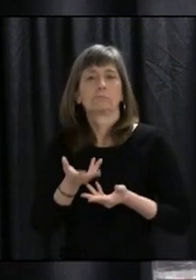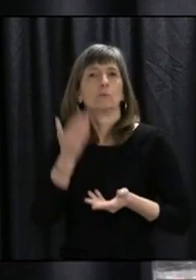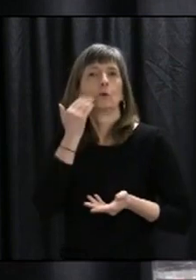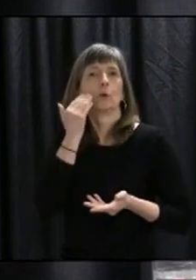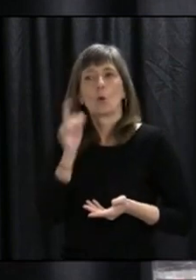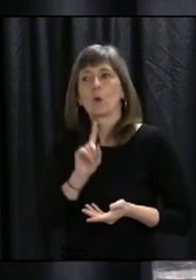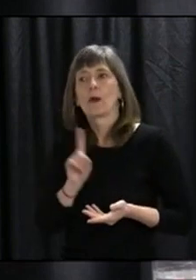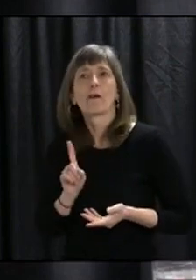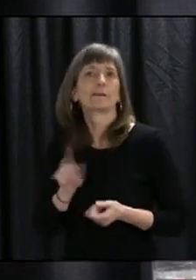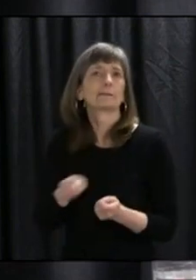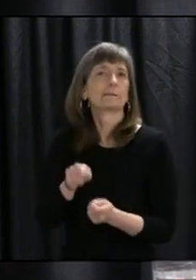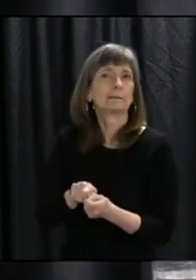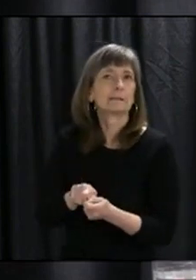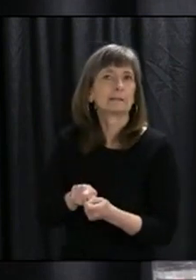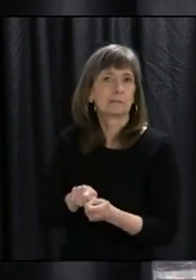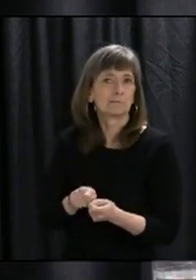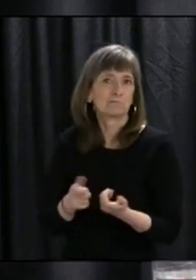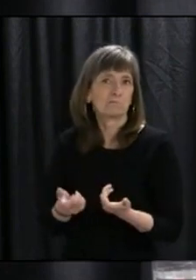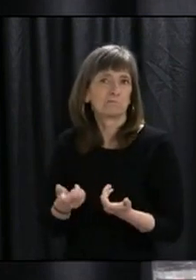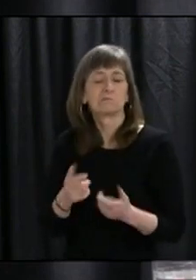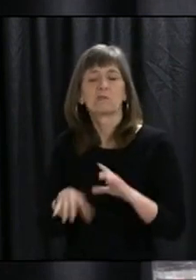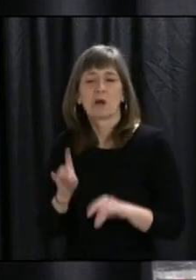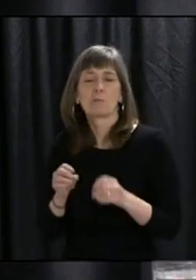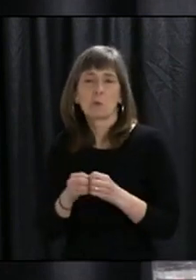don't know about where it might be.